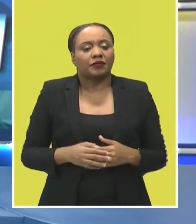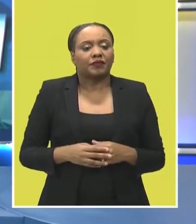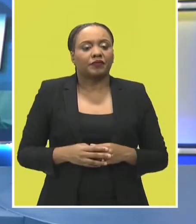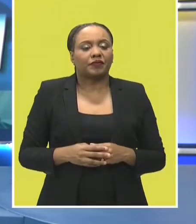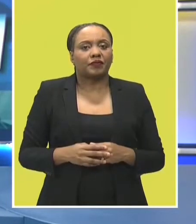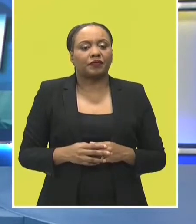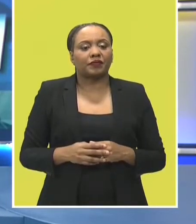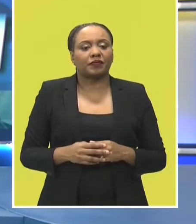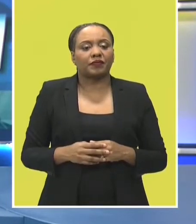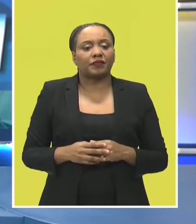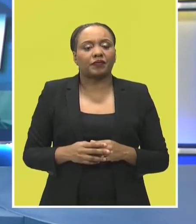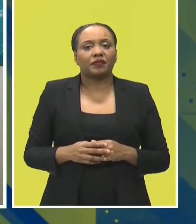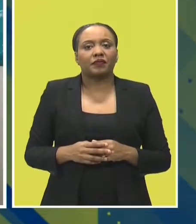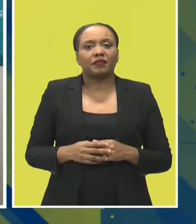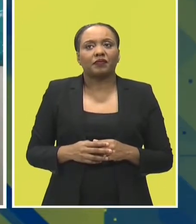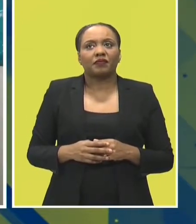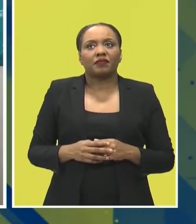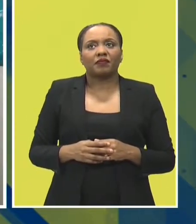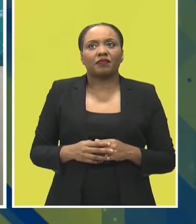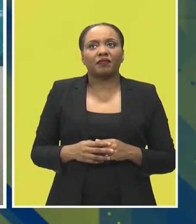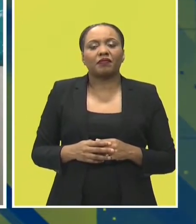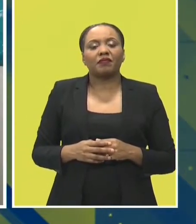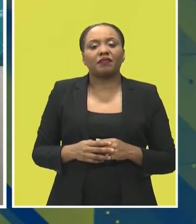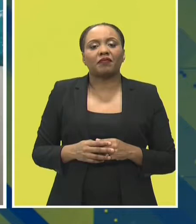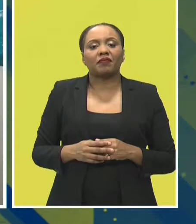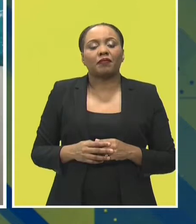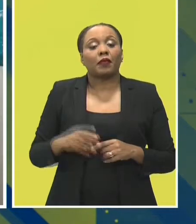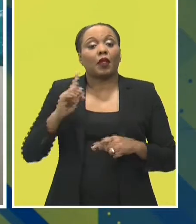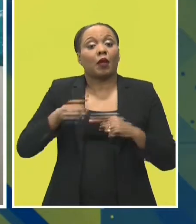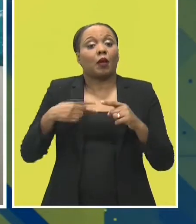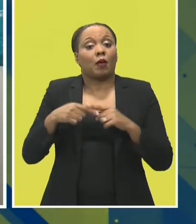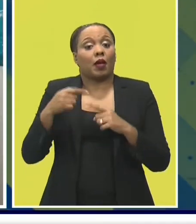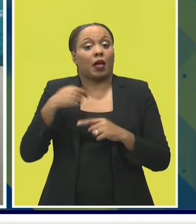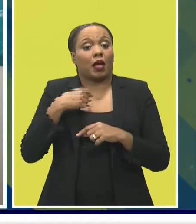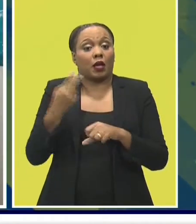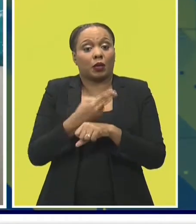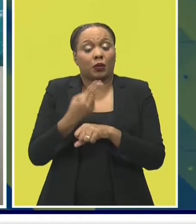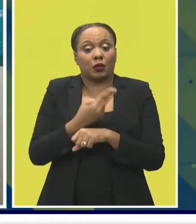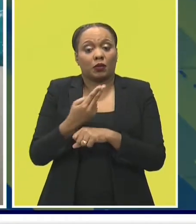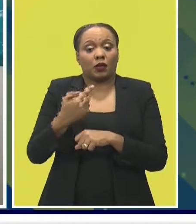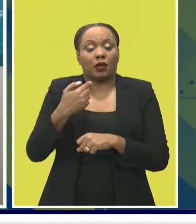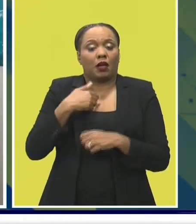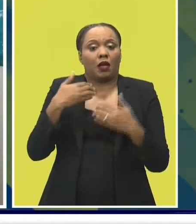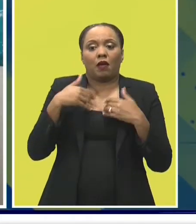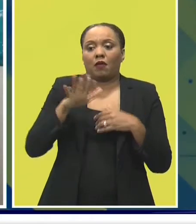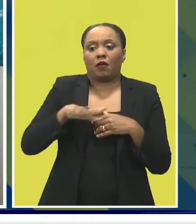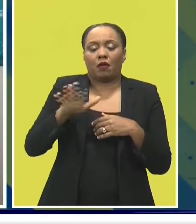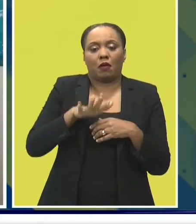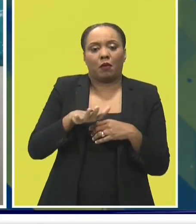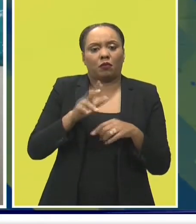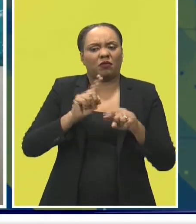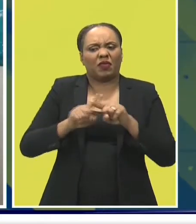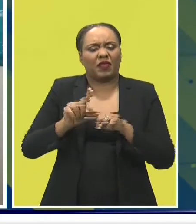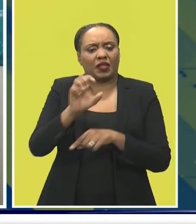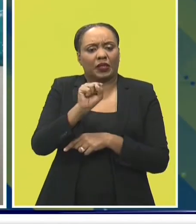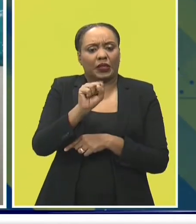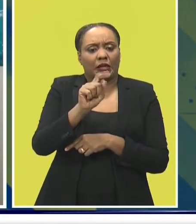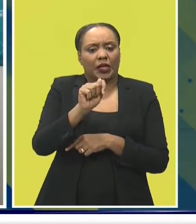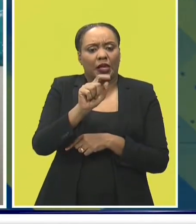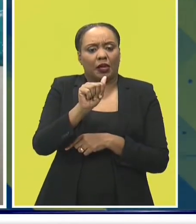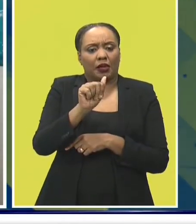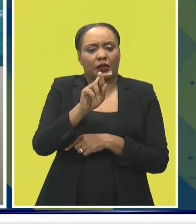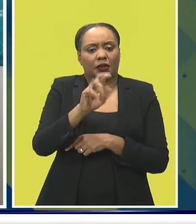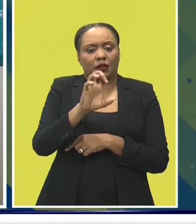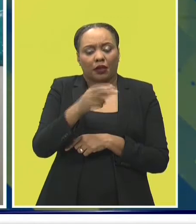sectors. Using that starch, I combined it with completely organic materials, namely acetic acid, glycerol, and